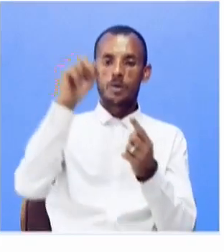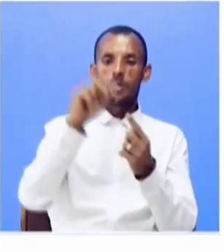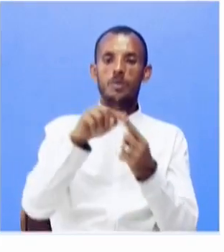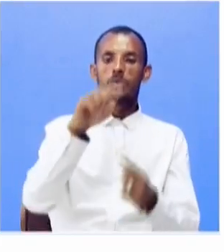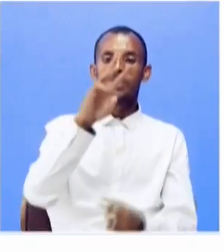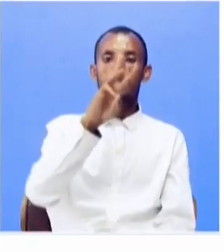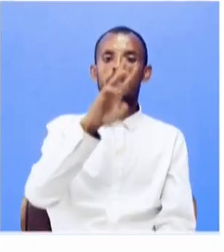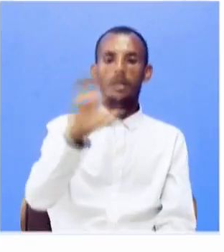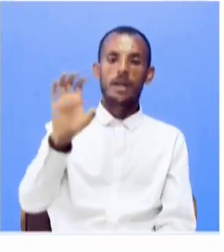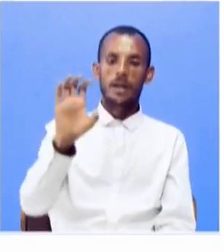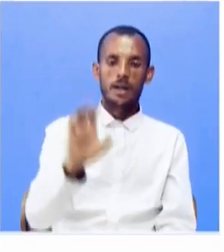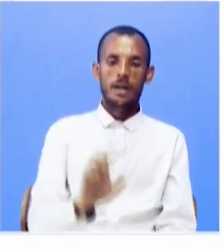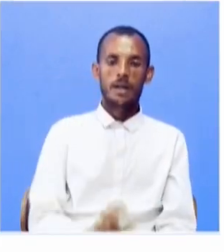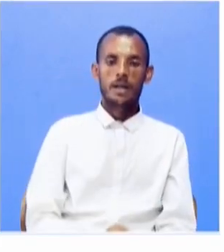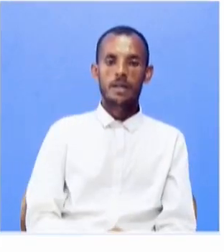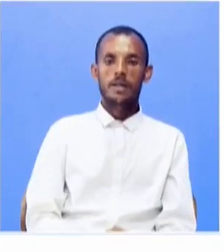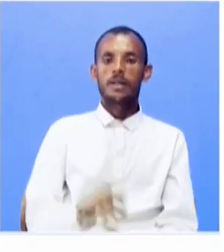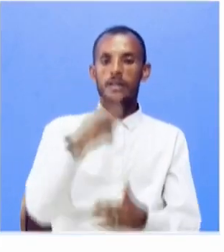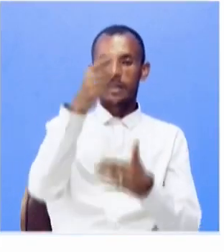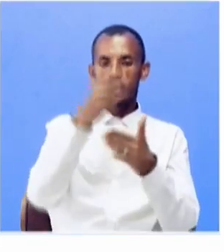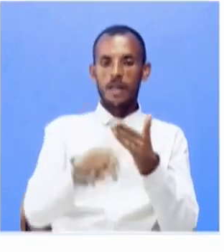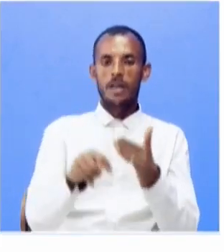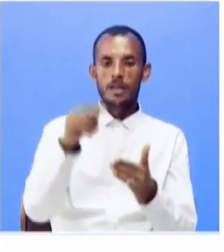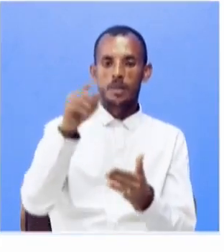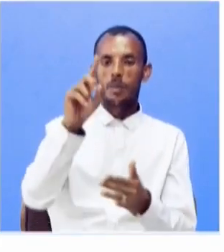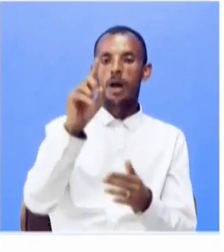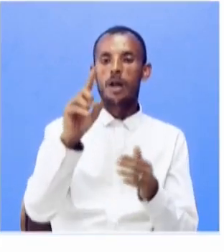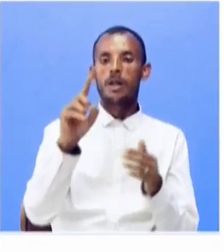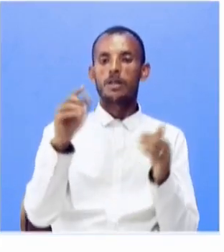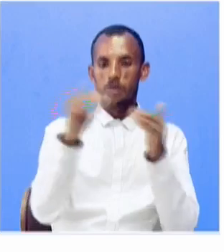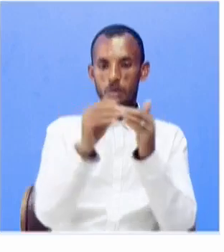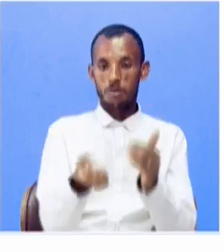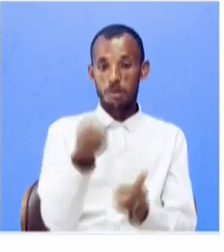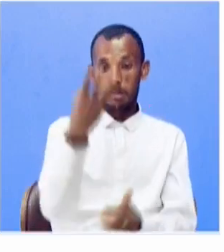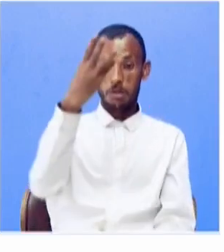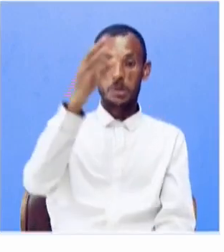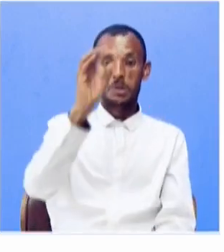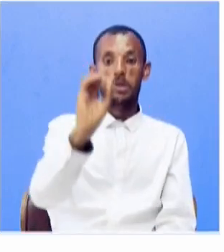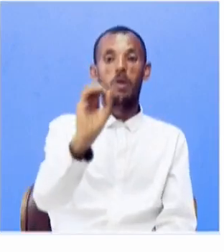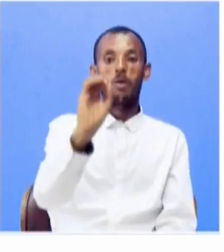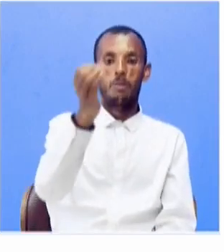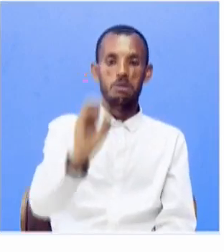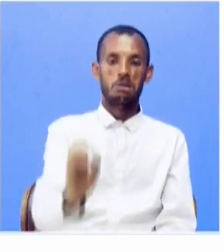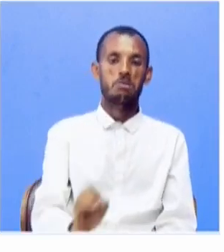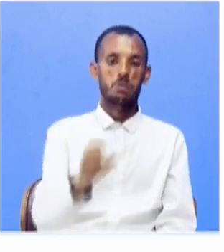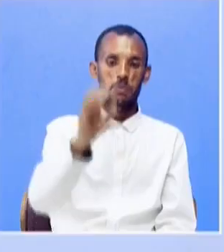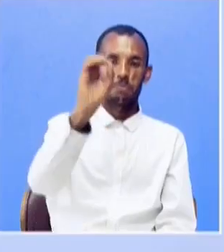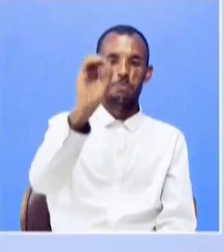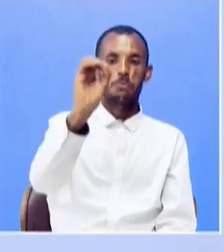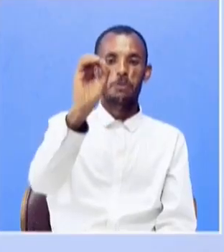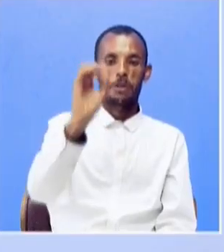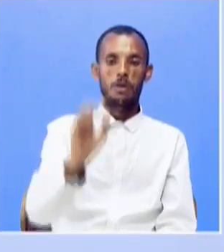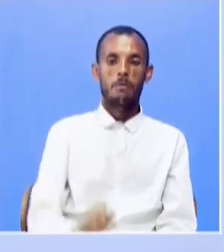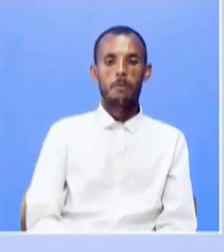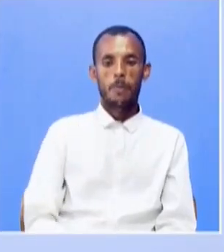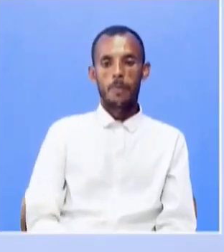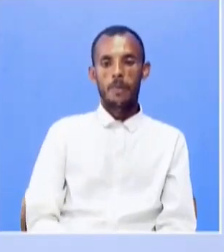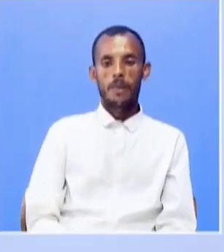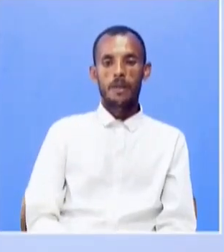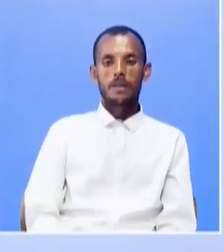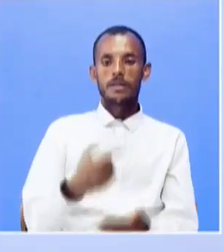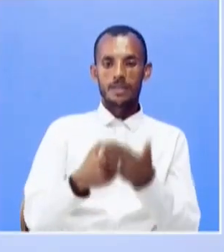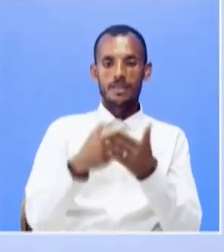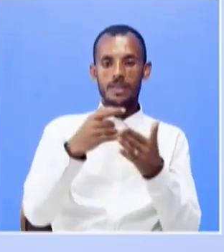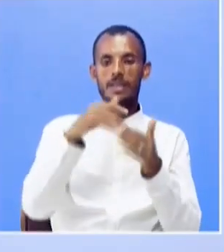For this interval, tax 1 will be, it is 0. It's 0%. So, for this interval of